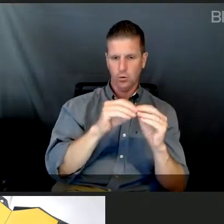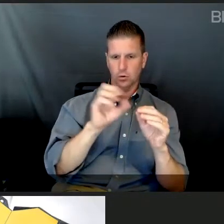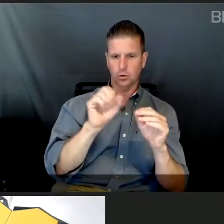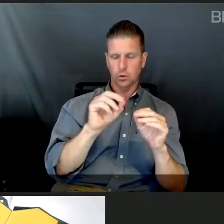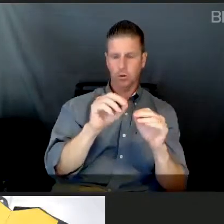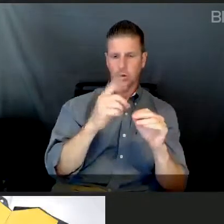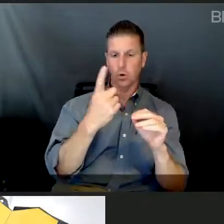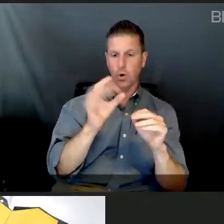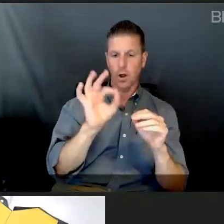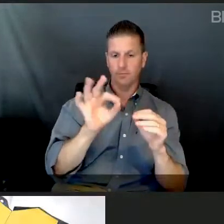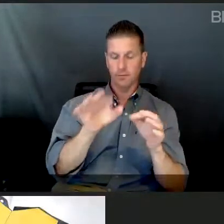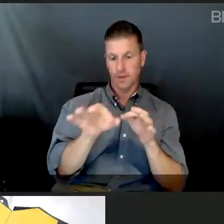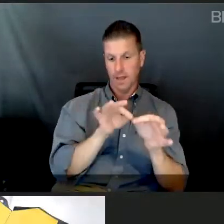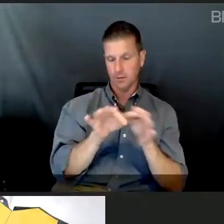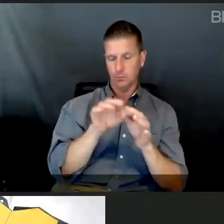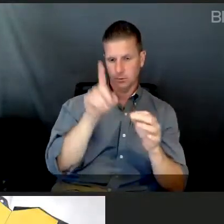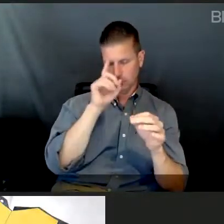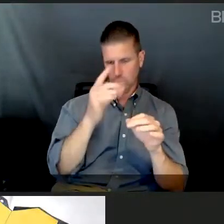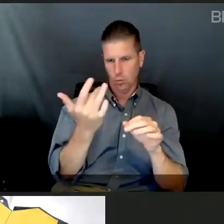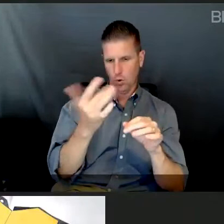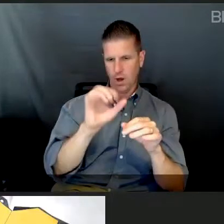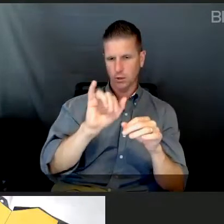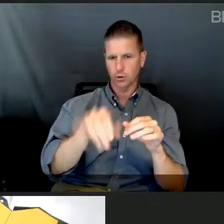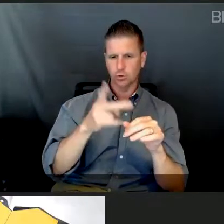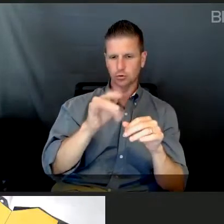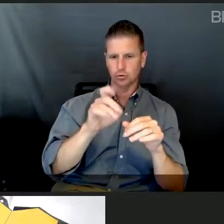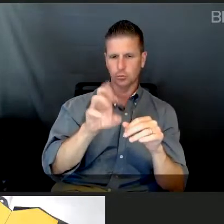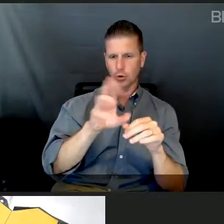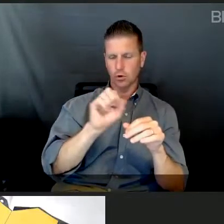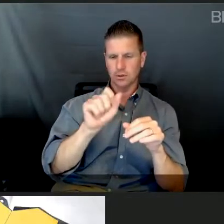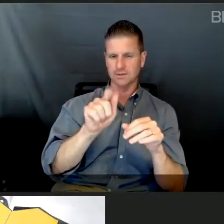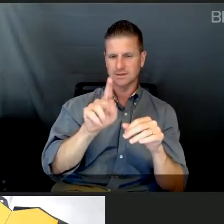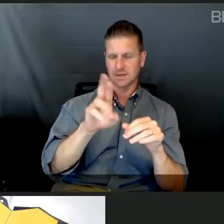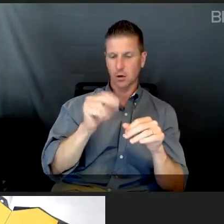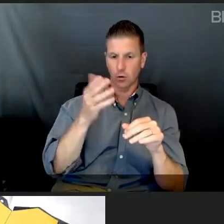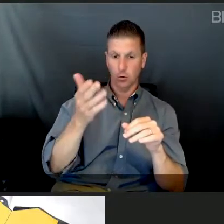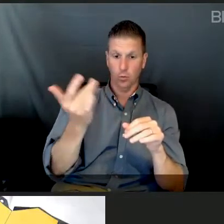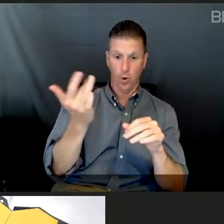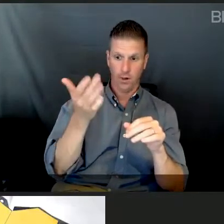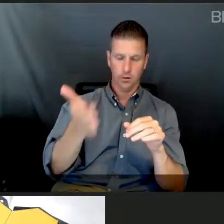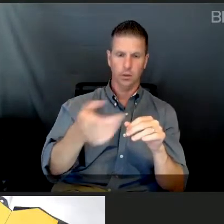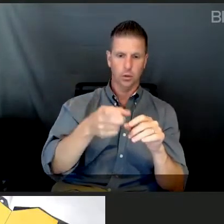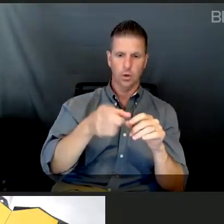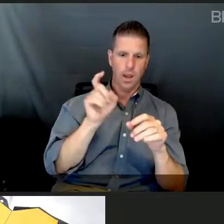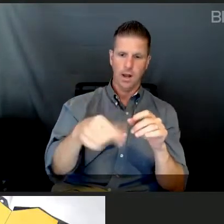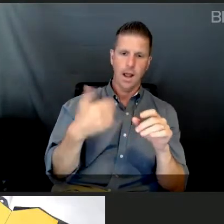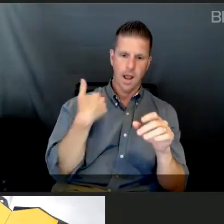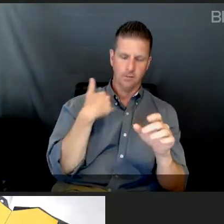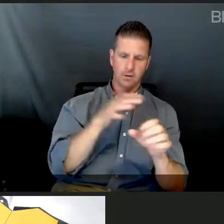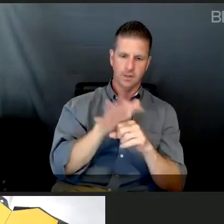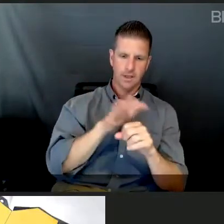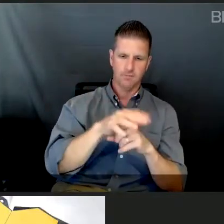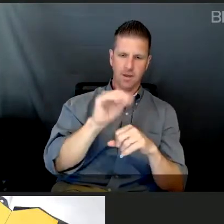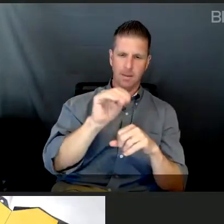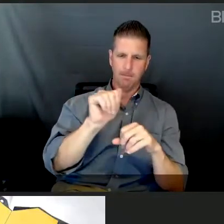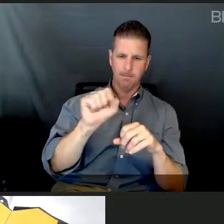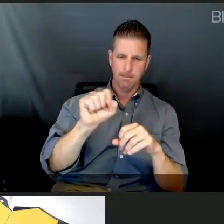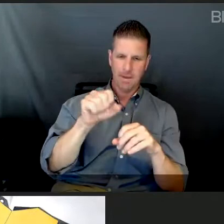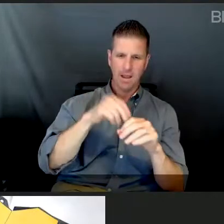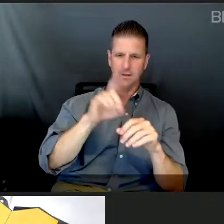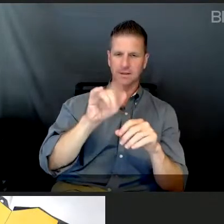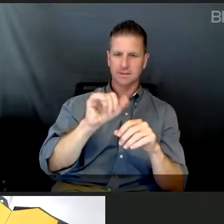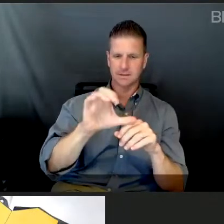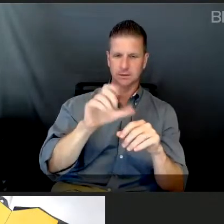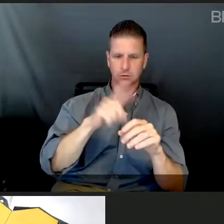of the explanations for why Jupiter and Saturn are kind of where they are, was that you had to have enough mass in the disk to